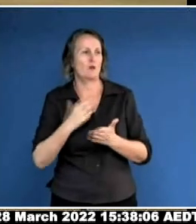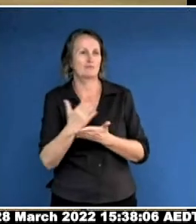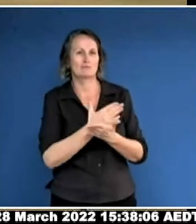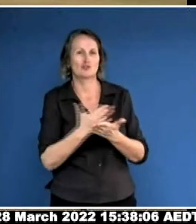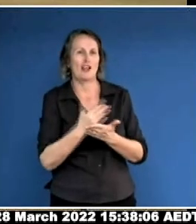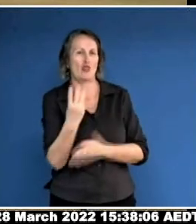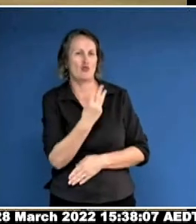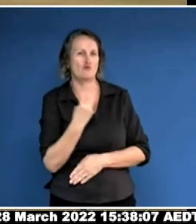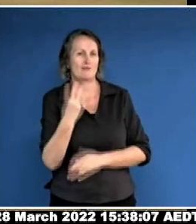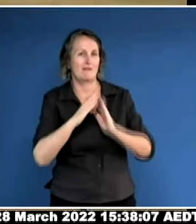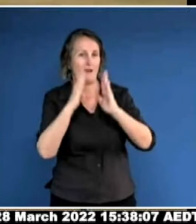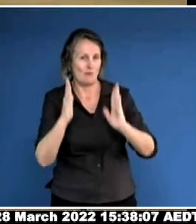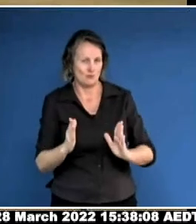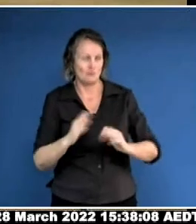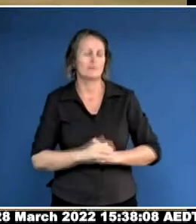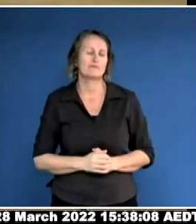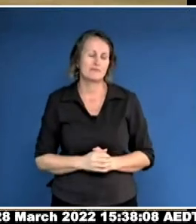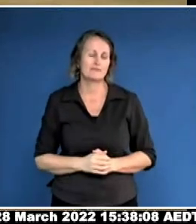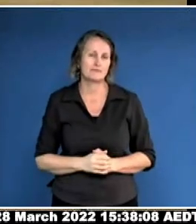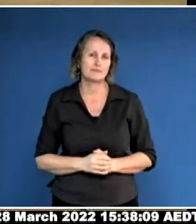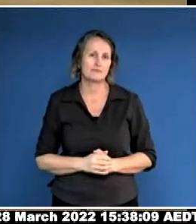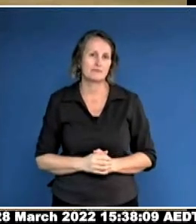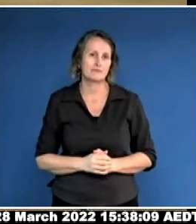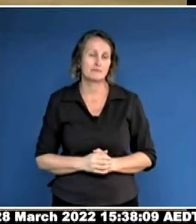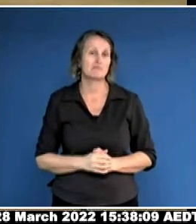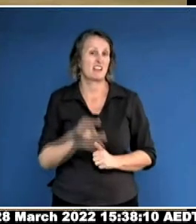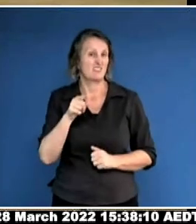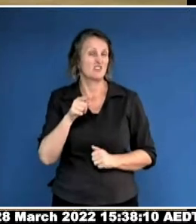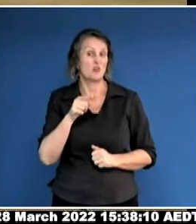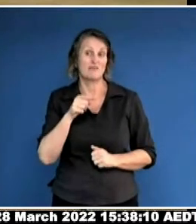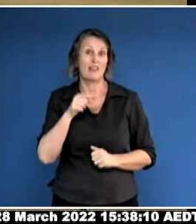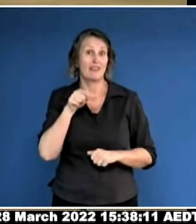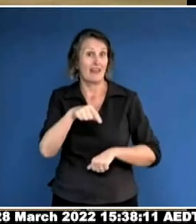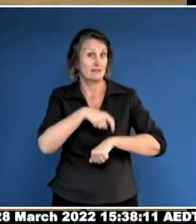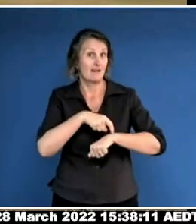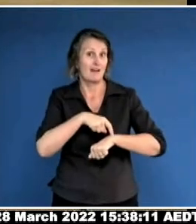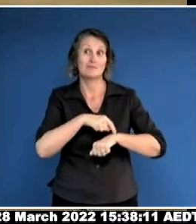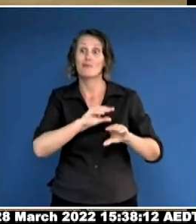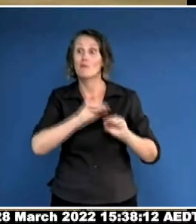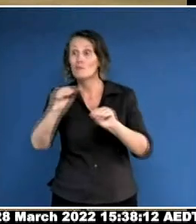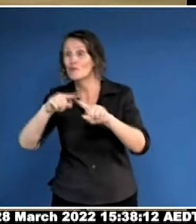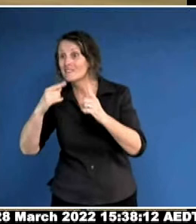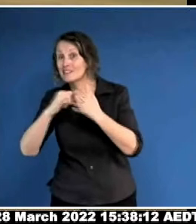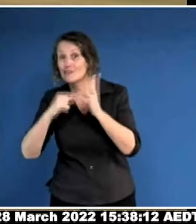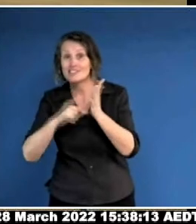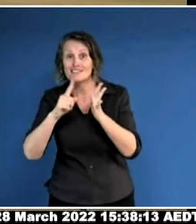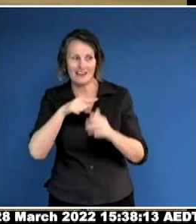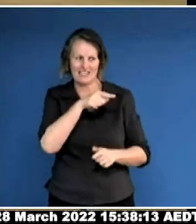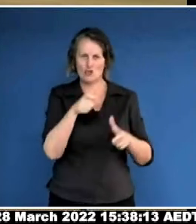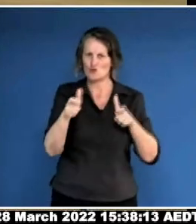state and we were away from family and friends, Person 4 started controlling the car that we shared and the